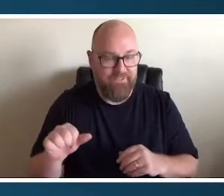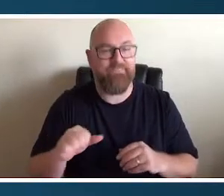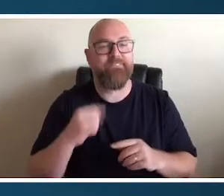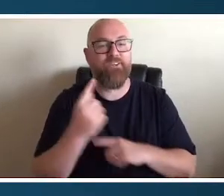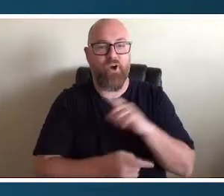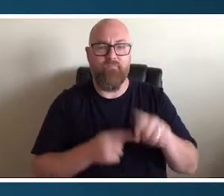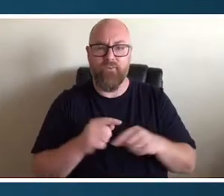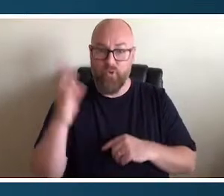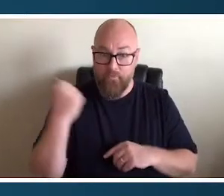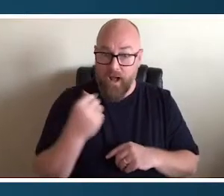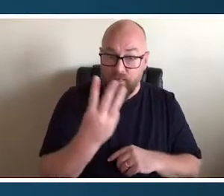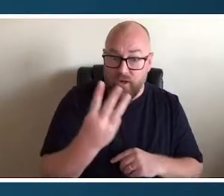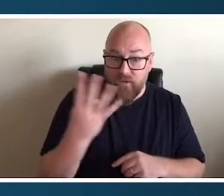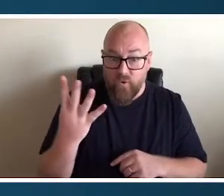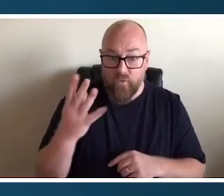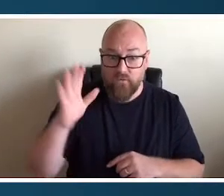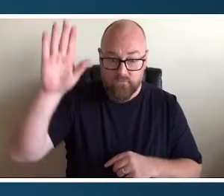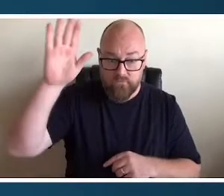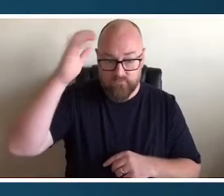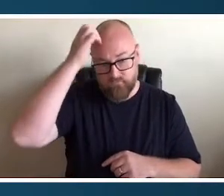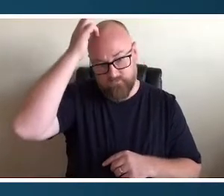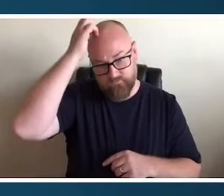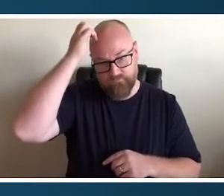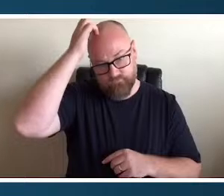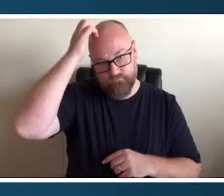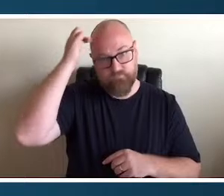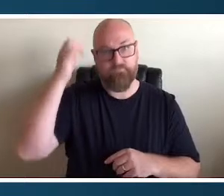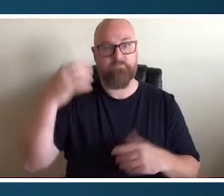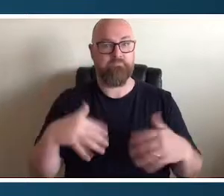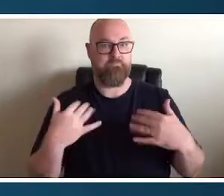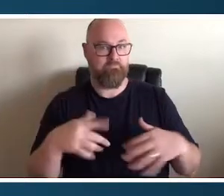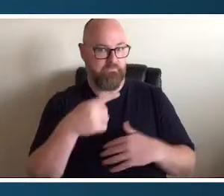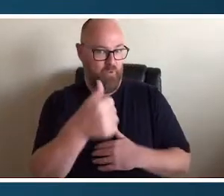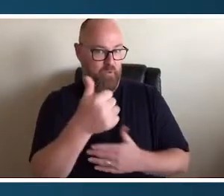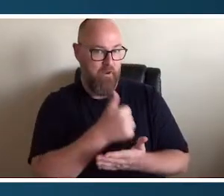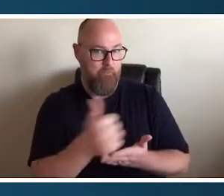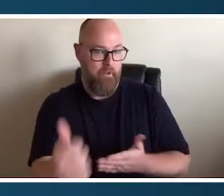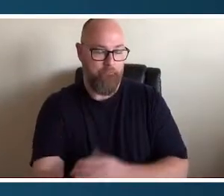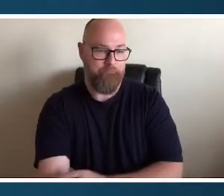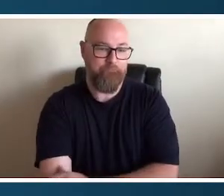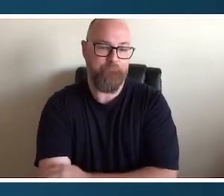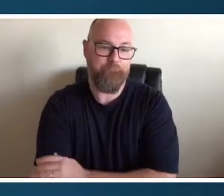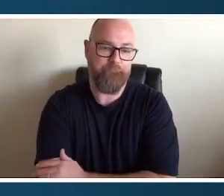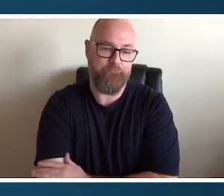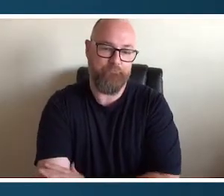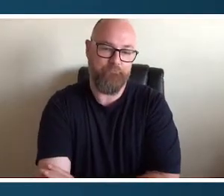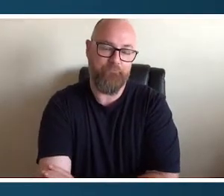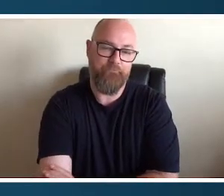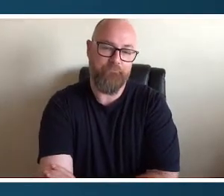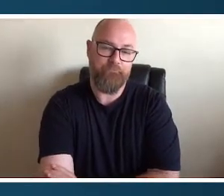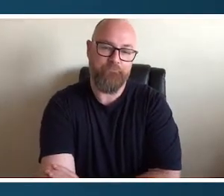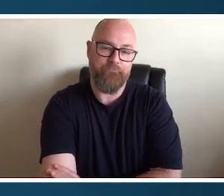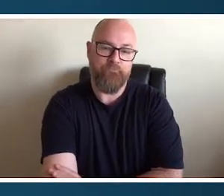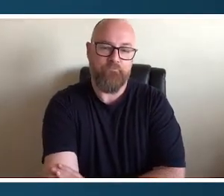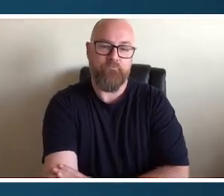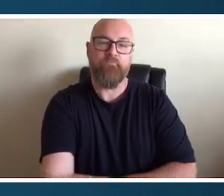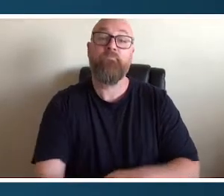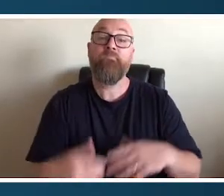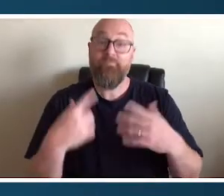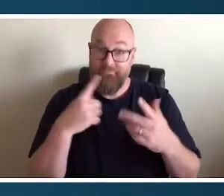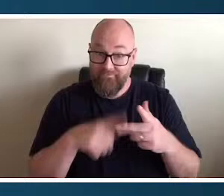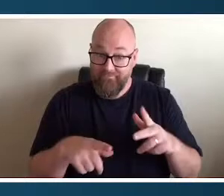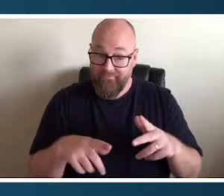in? Oh, my goodness. That's pretty good too. Okay, and is there anyone here